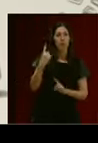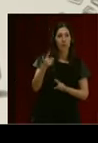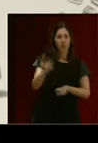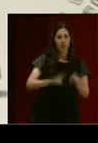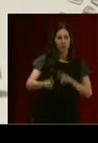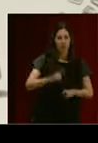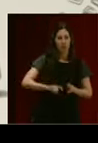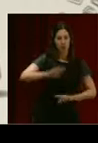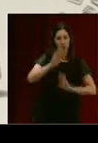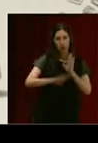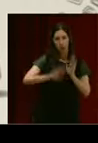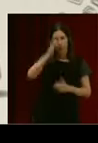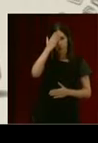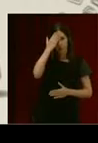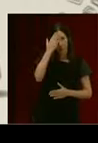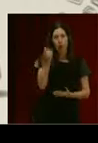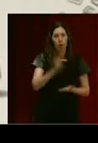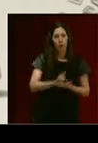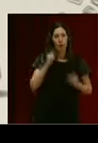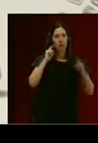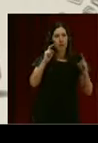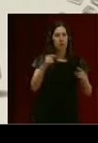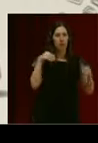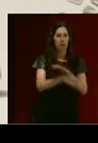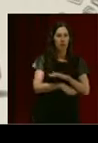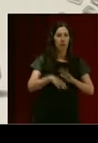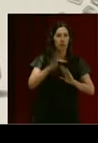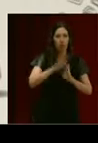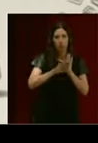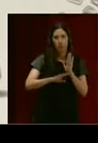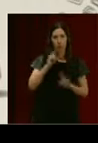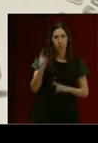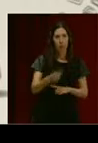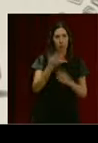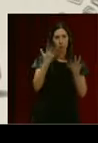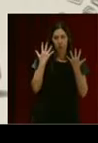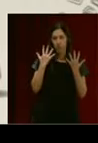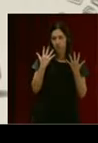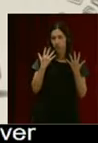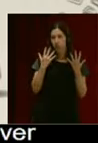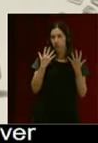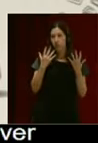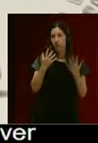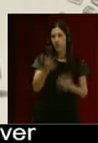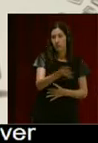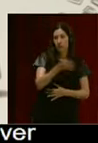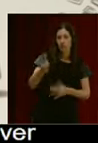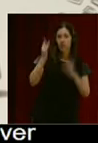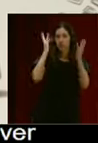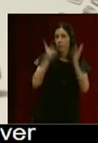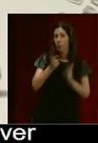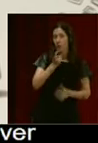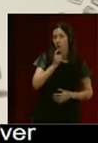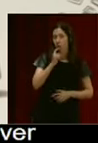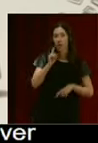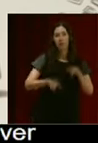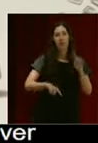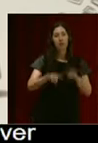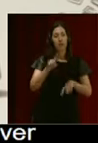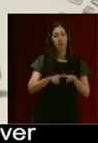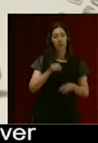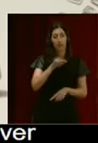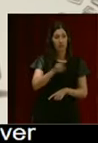to access the fan menu and you accessed the TV menu, you had to go back to the start page and then